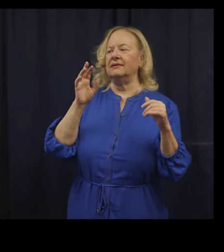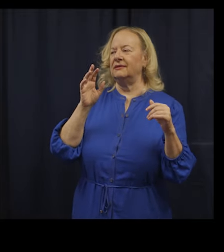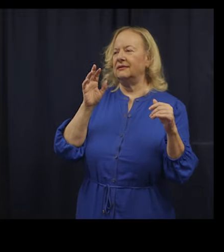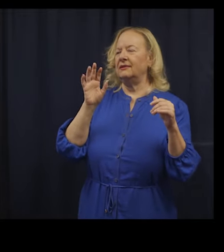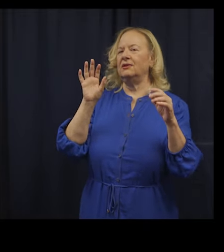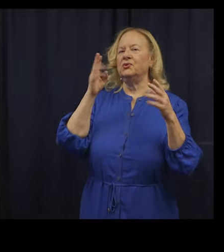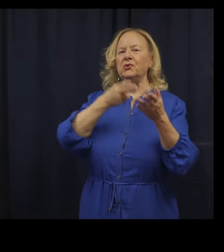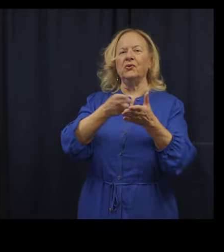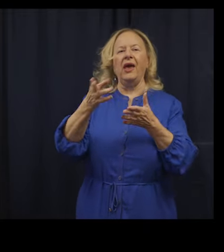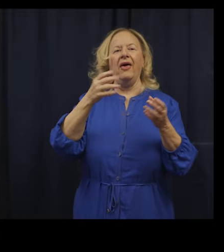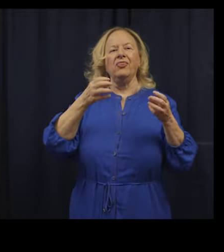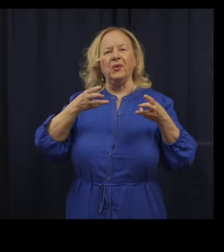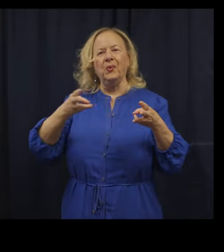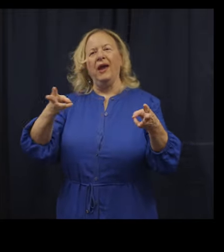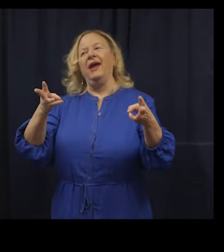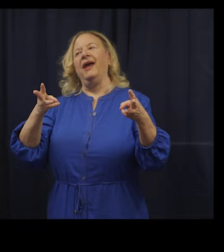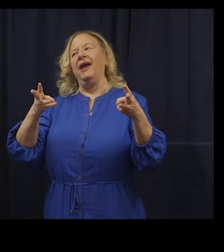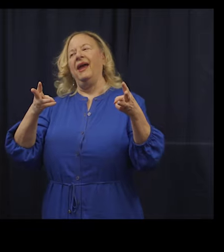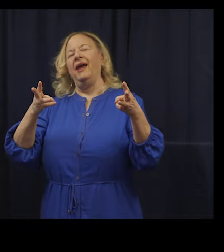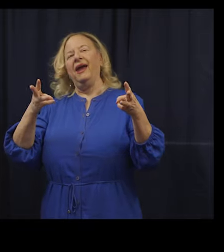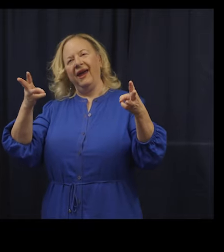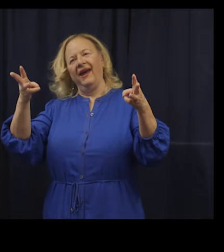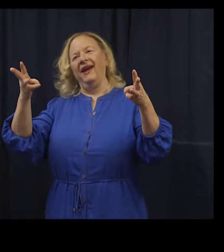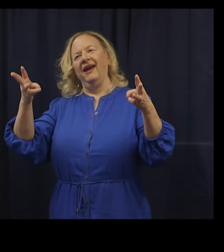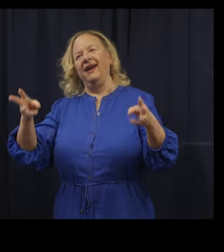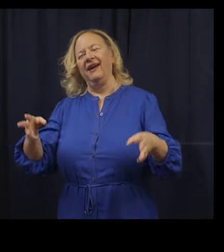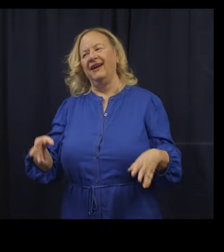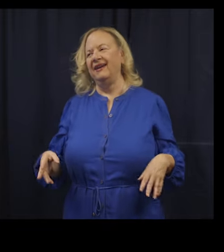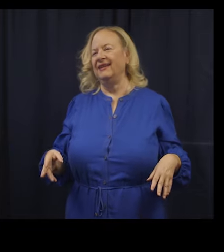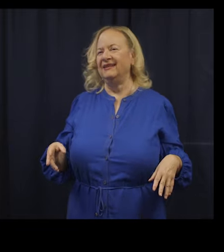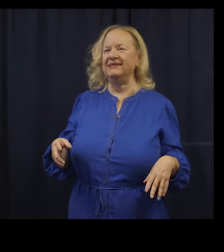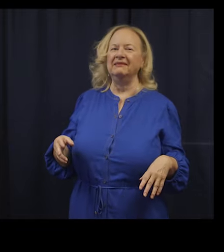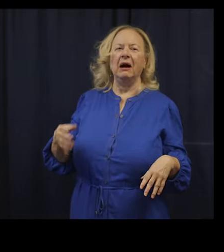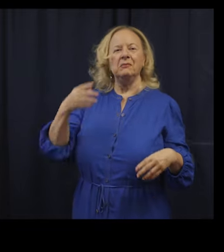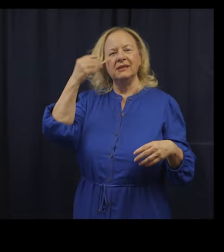only truth and the way.